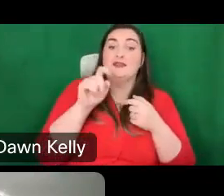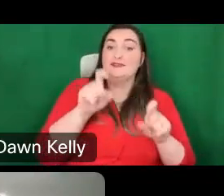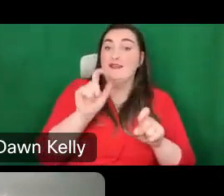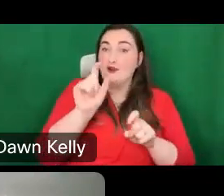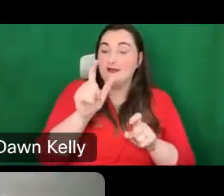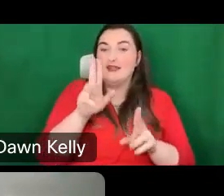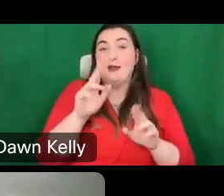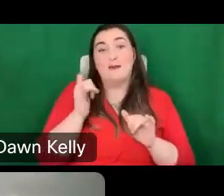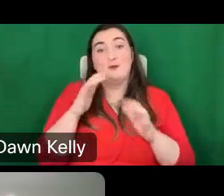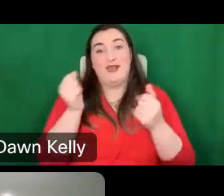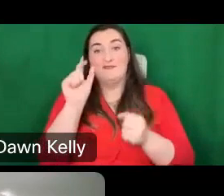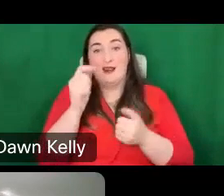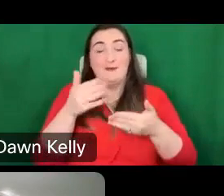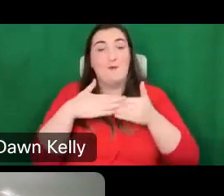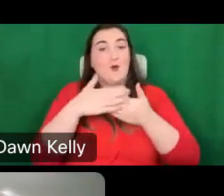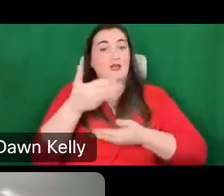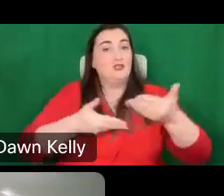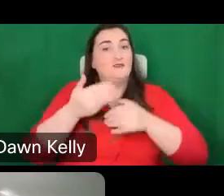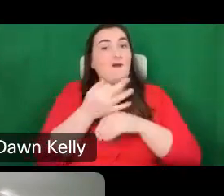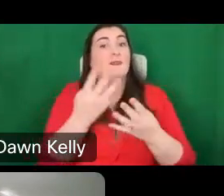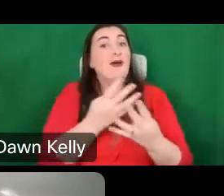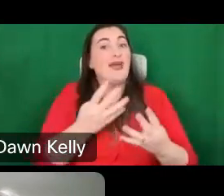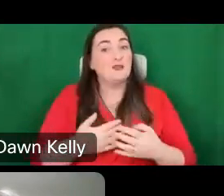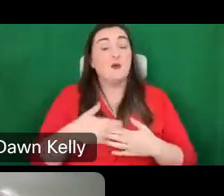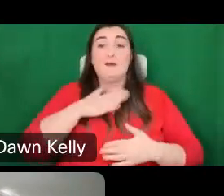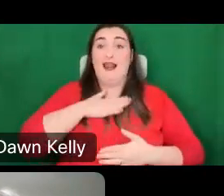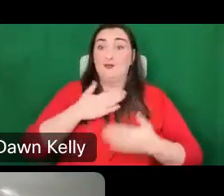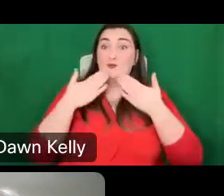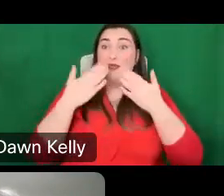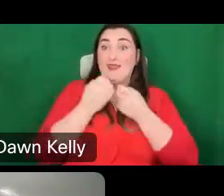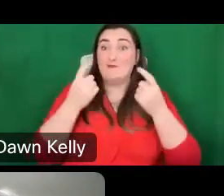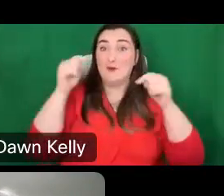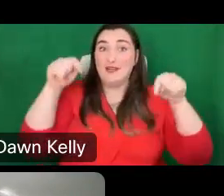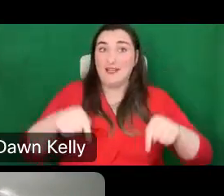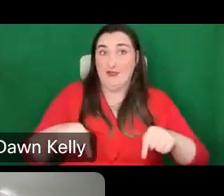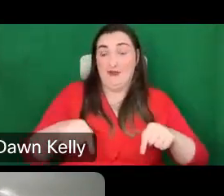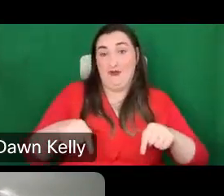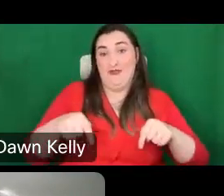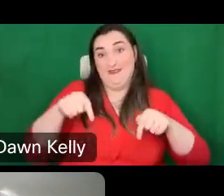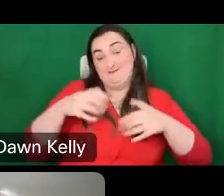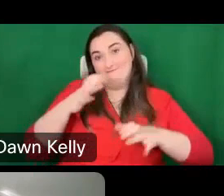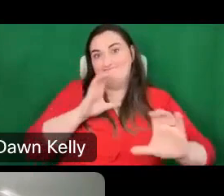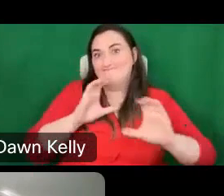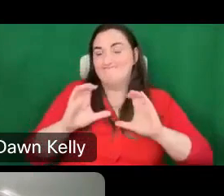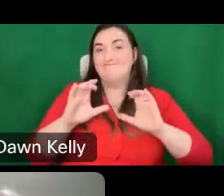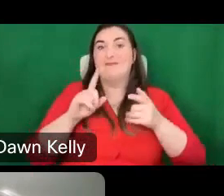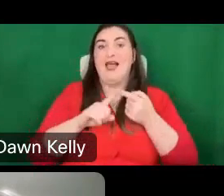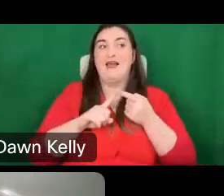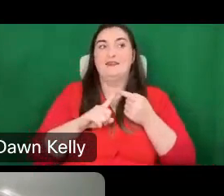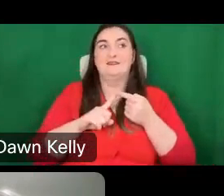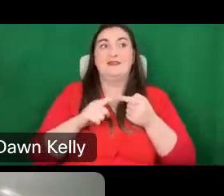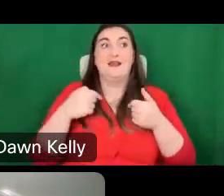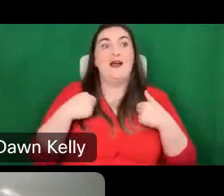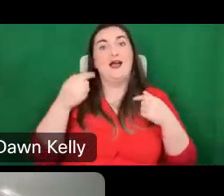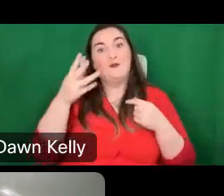And we might have some discussion from the panel. I'd like to thank everybody here at this conversation. And